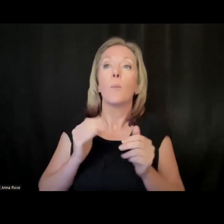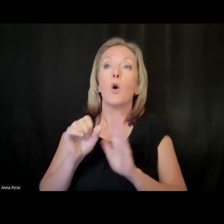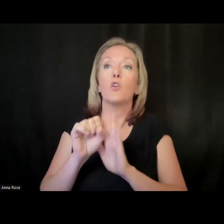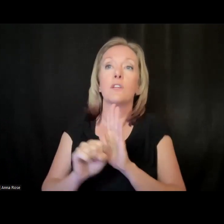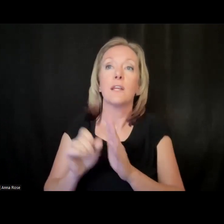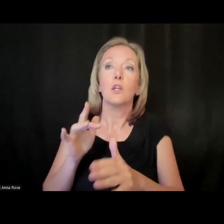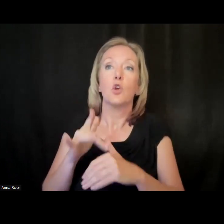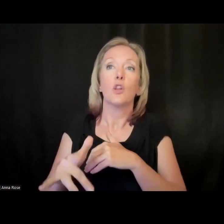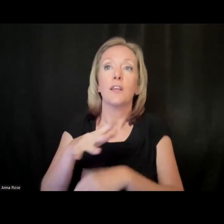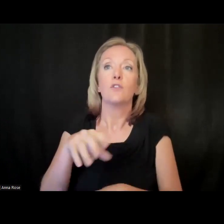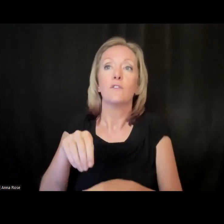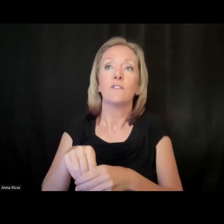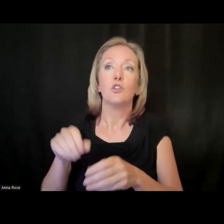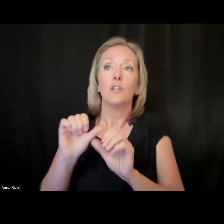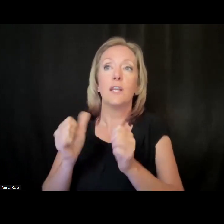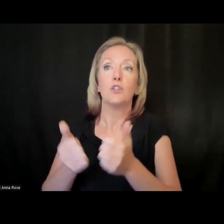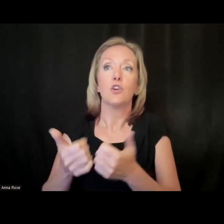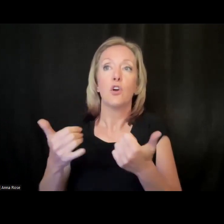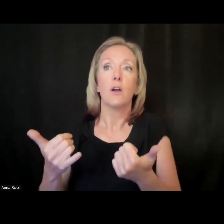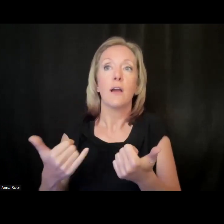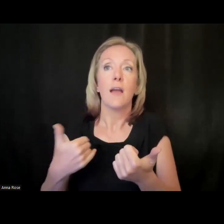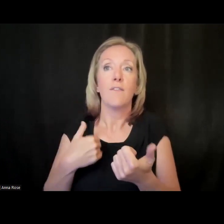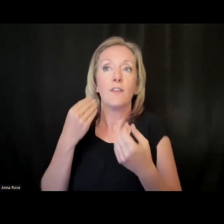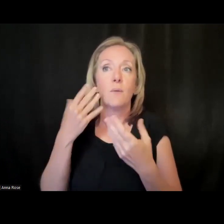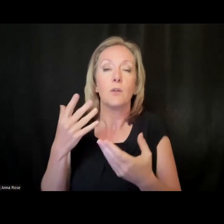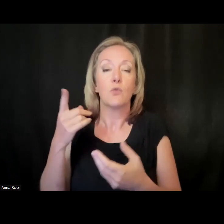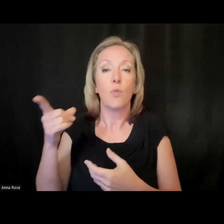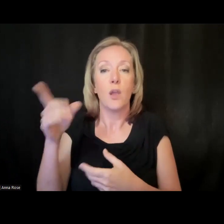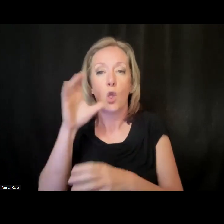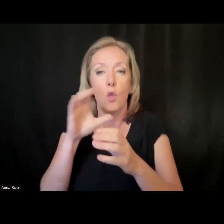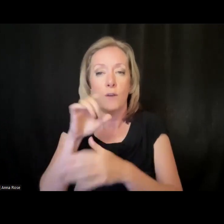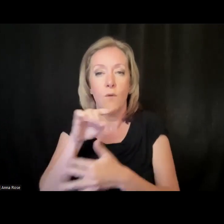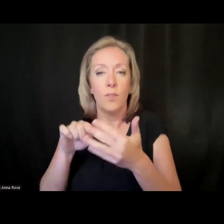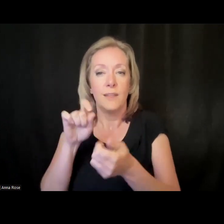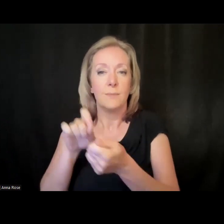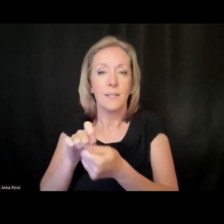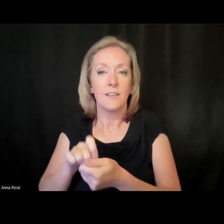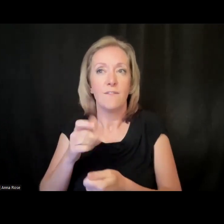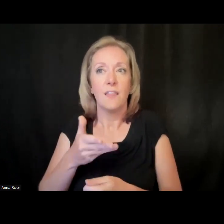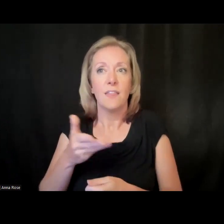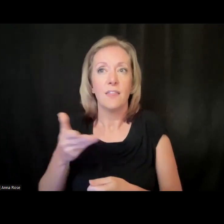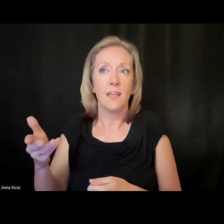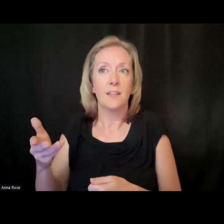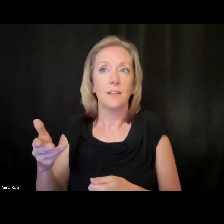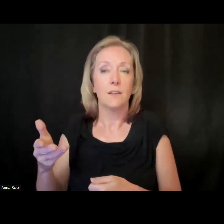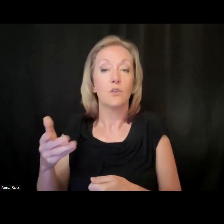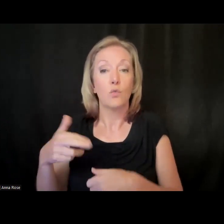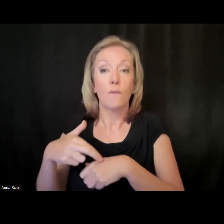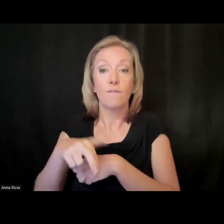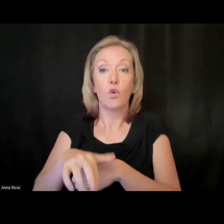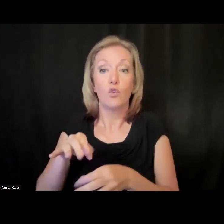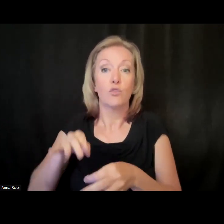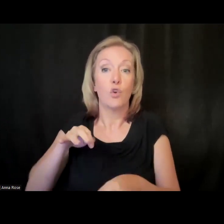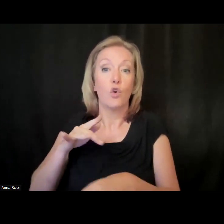early intervention agencies are getting this information so they are looking for these specific things so we get these